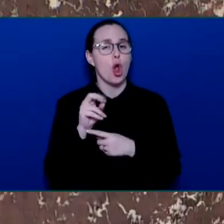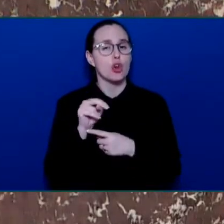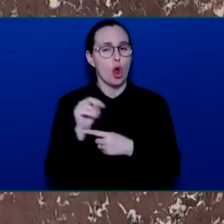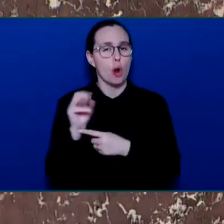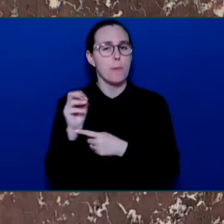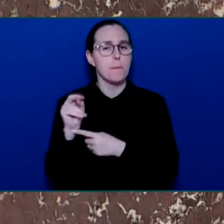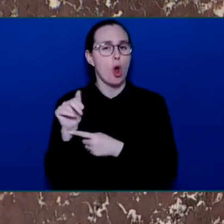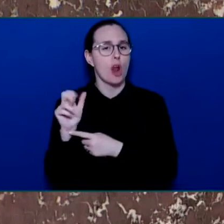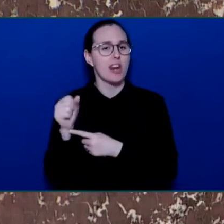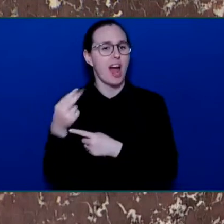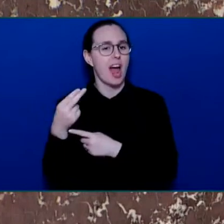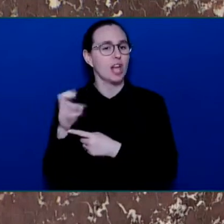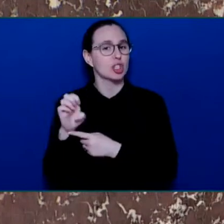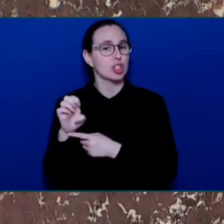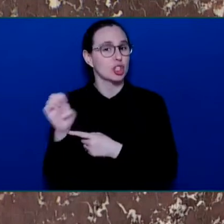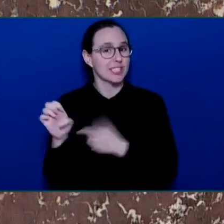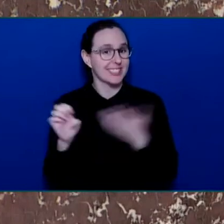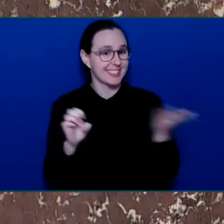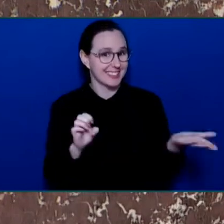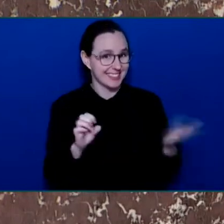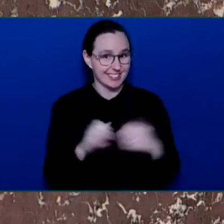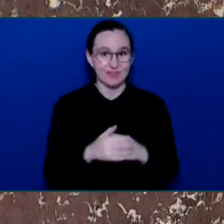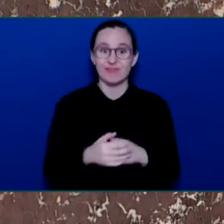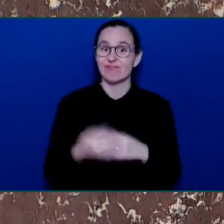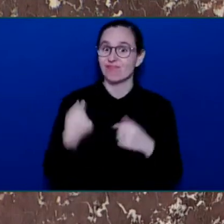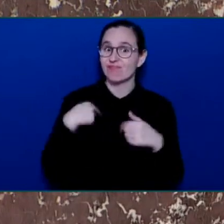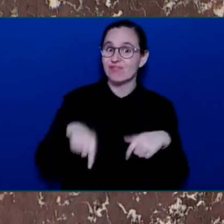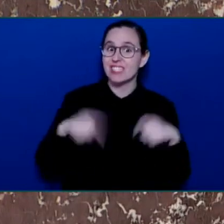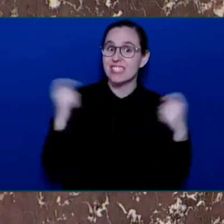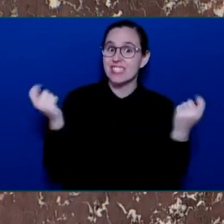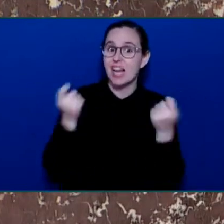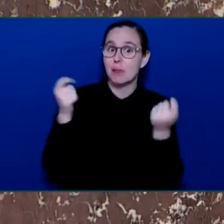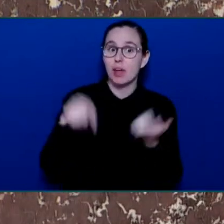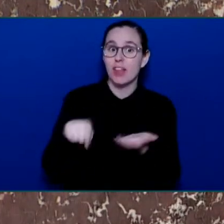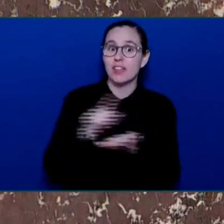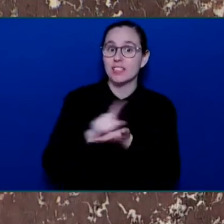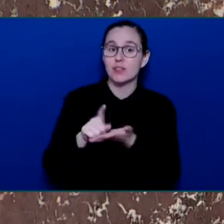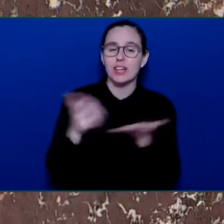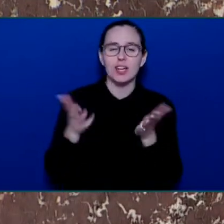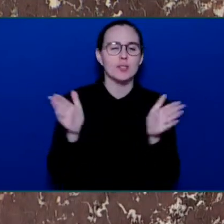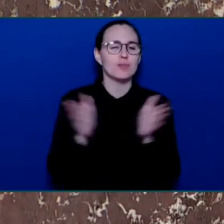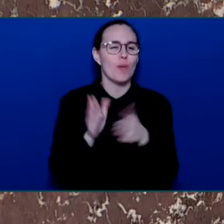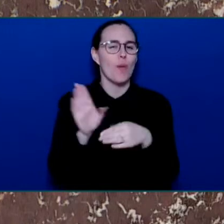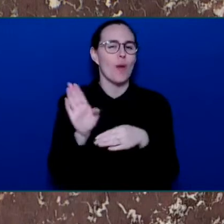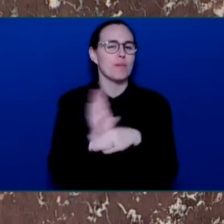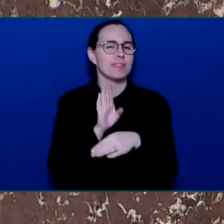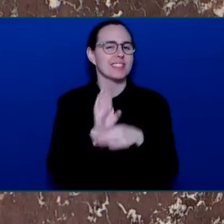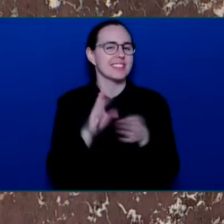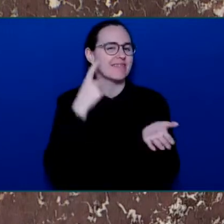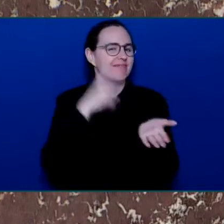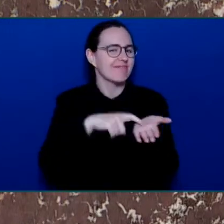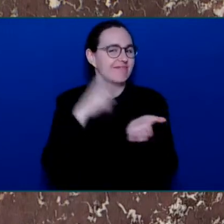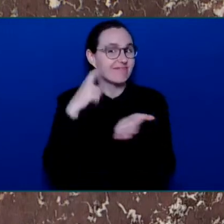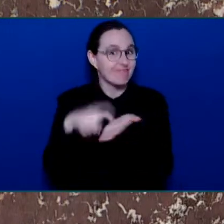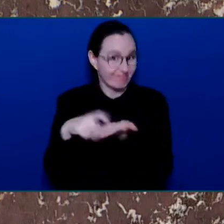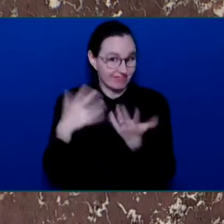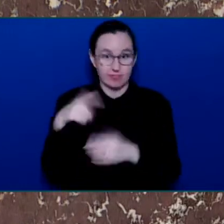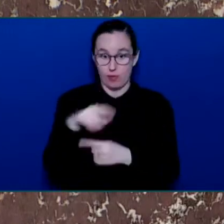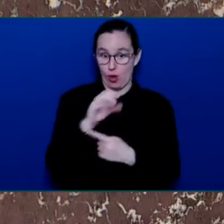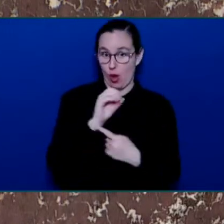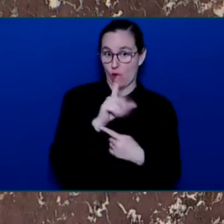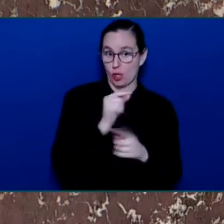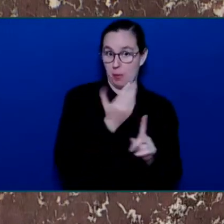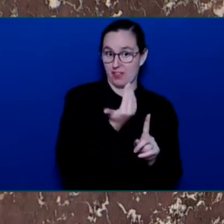Small Businesses Week from October 15th to October 21st. It is a time to honour the backbone of our economy,